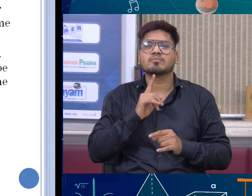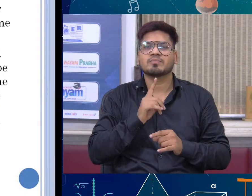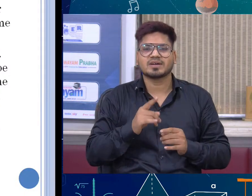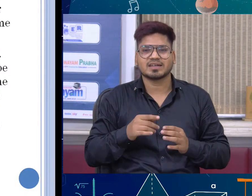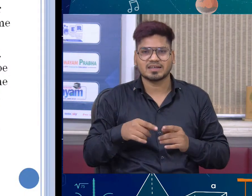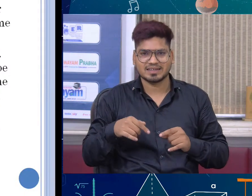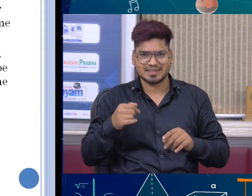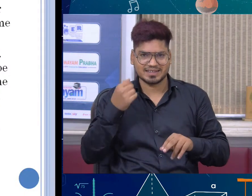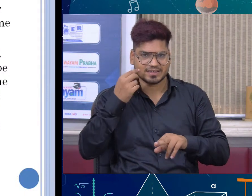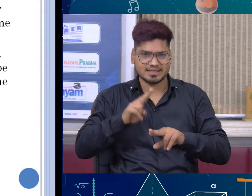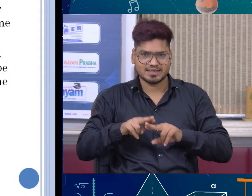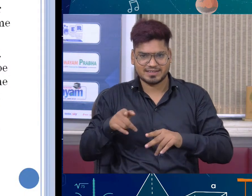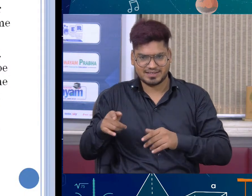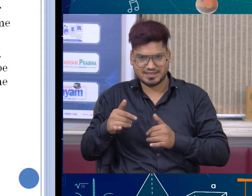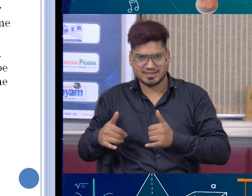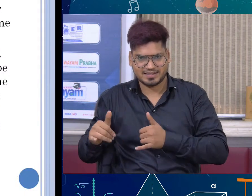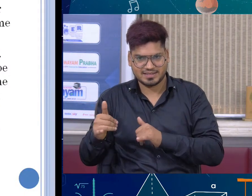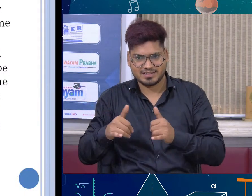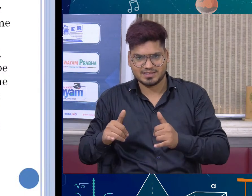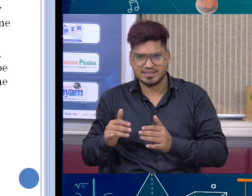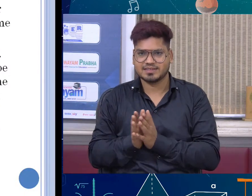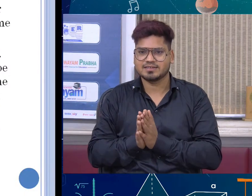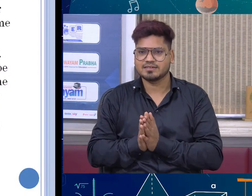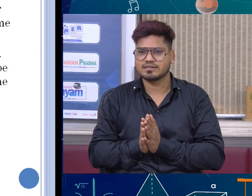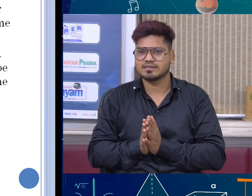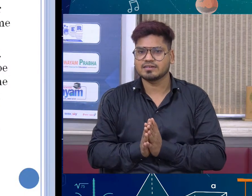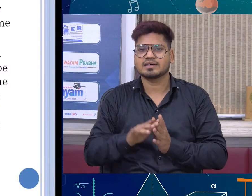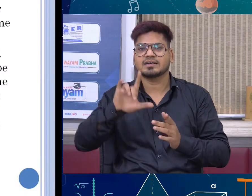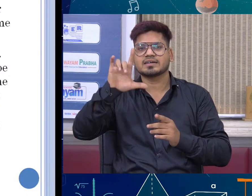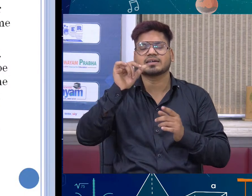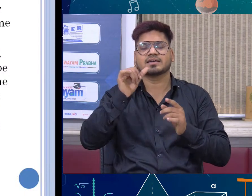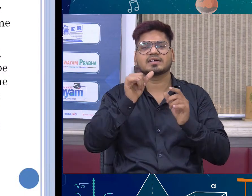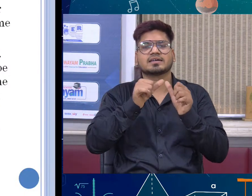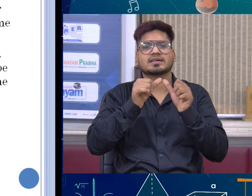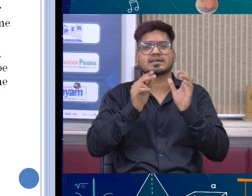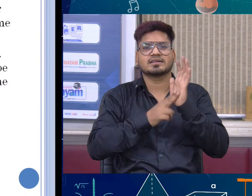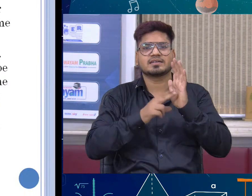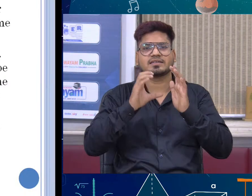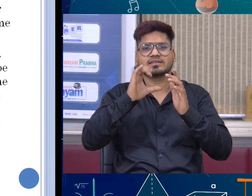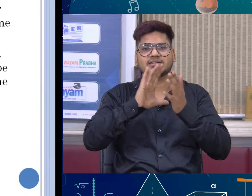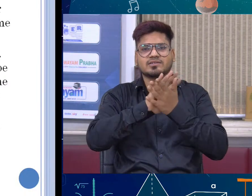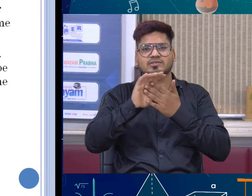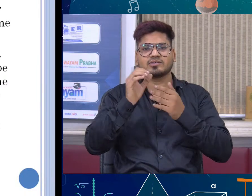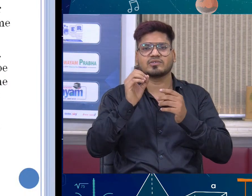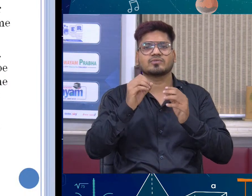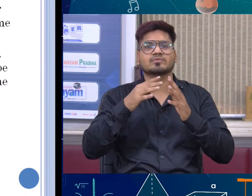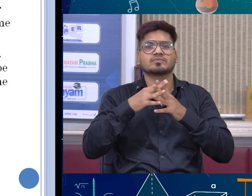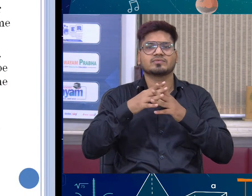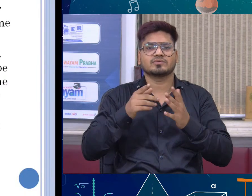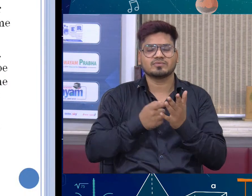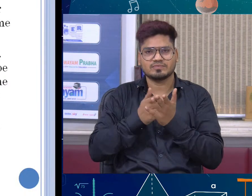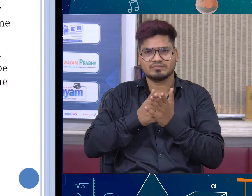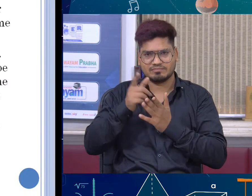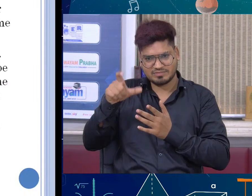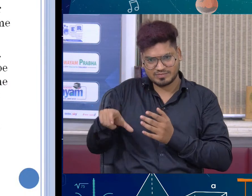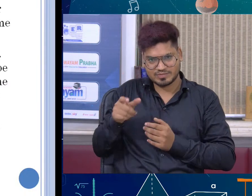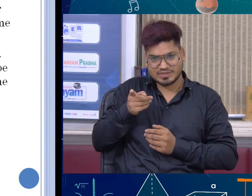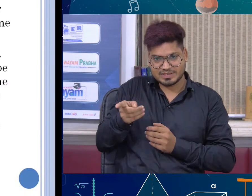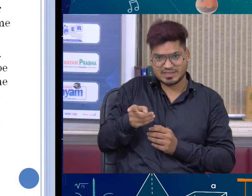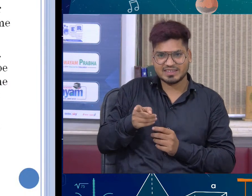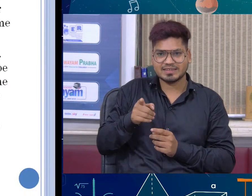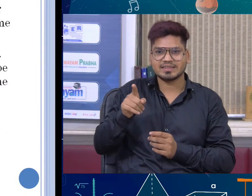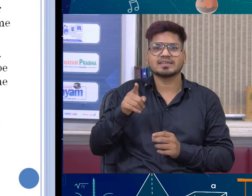to them, take dinner. Lanju had predicted big drops of rain begin to fall